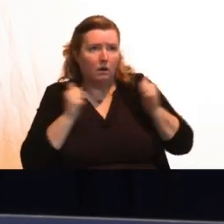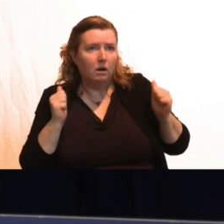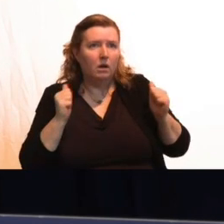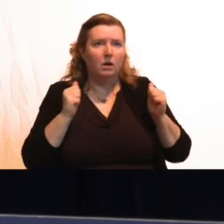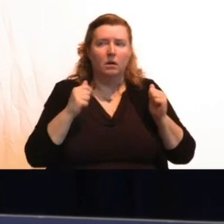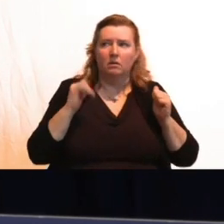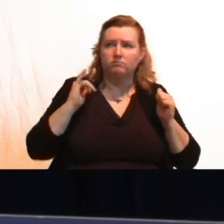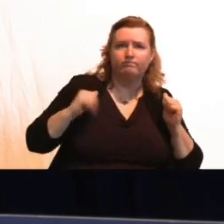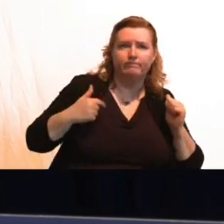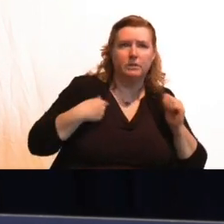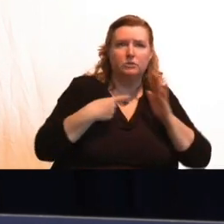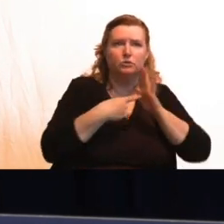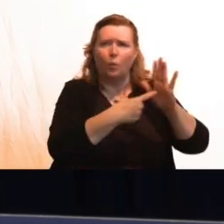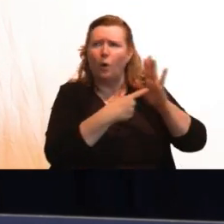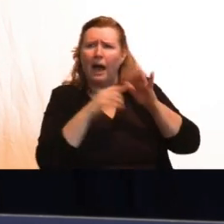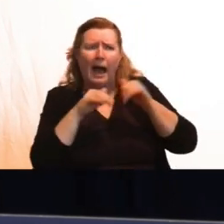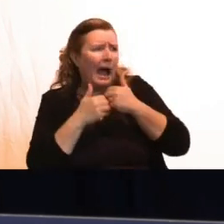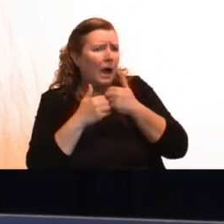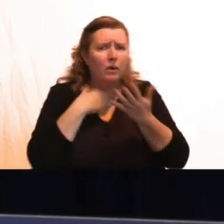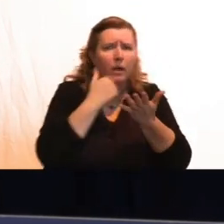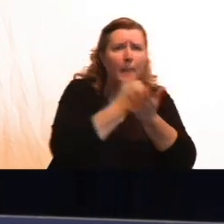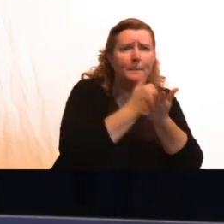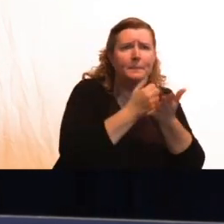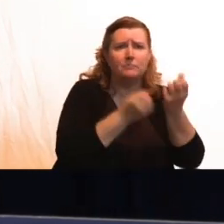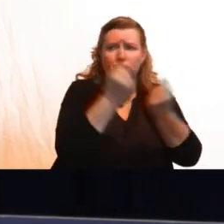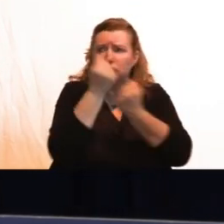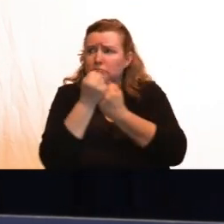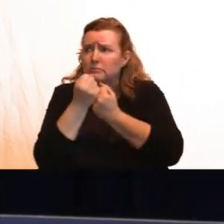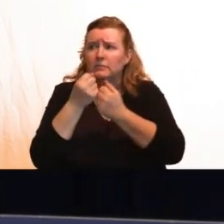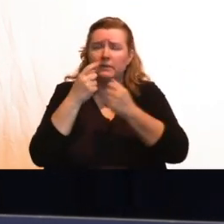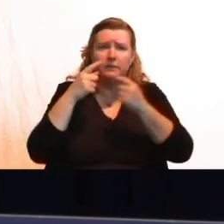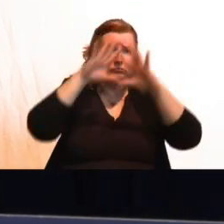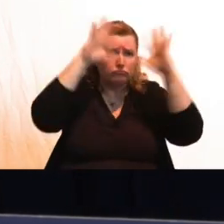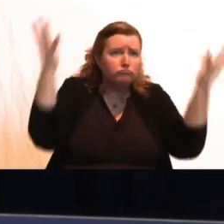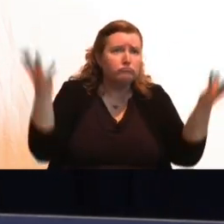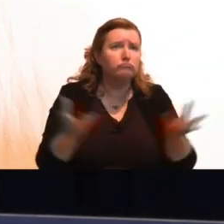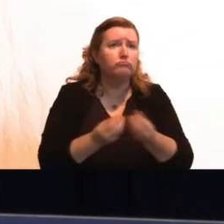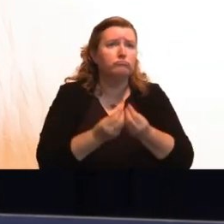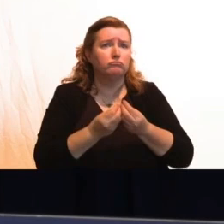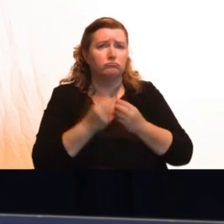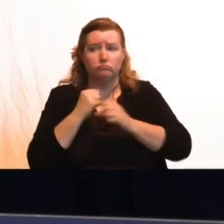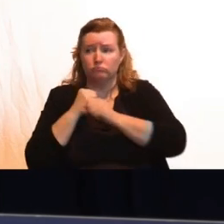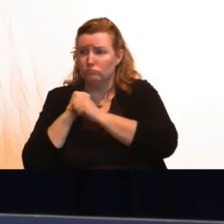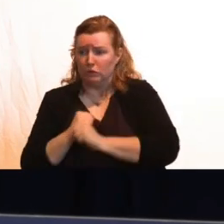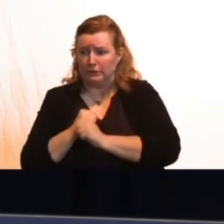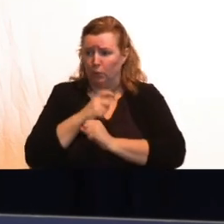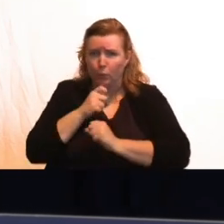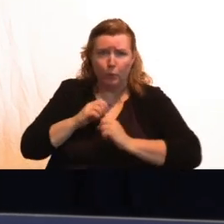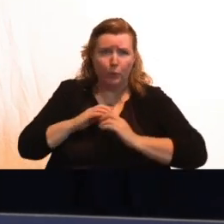most vulnerable, and also our unrelenting, ongoing resiliency.